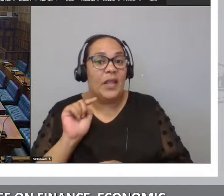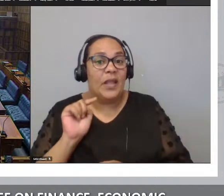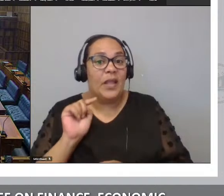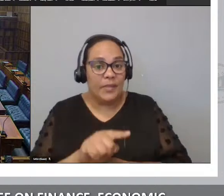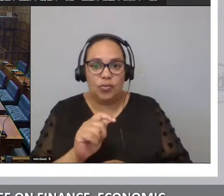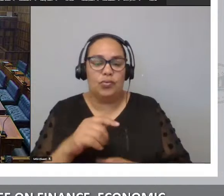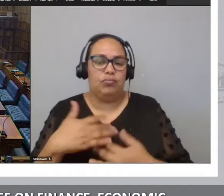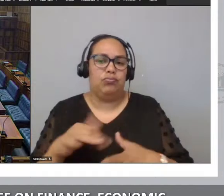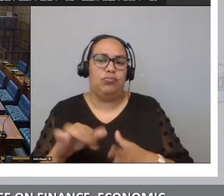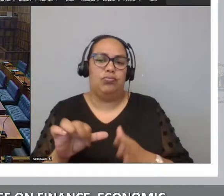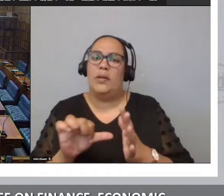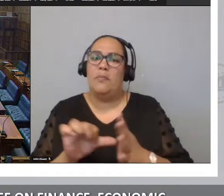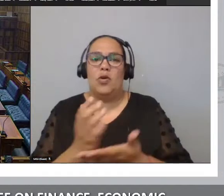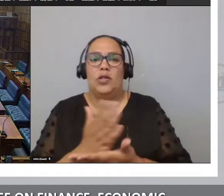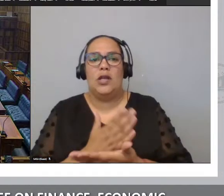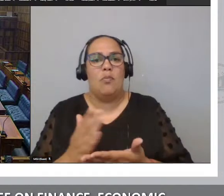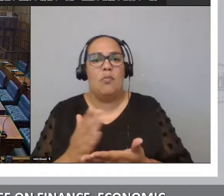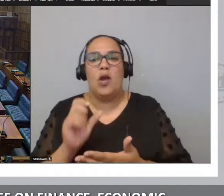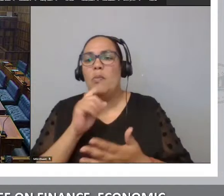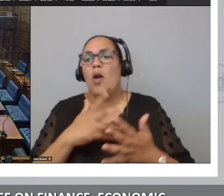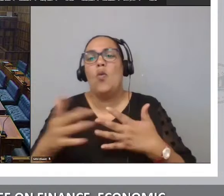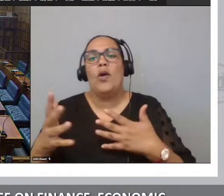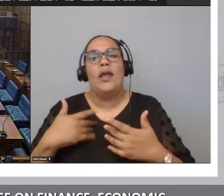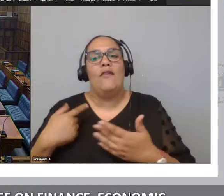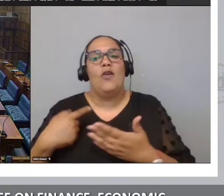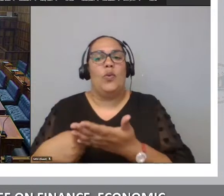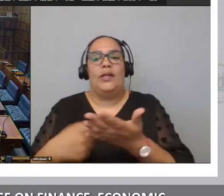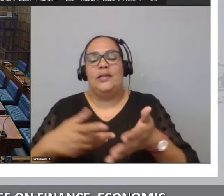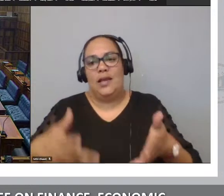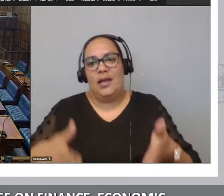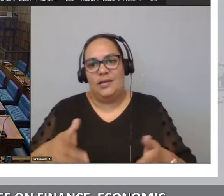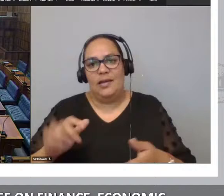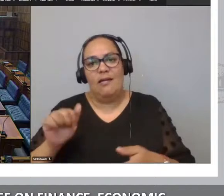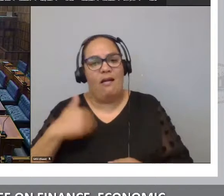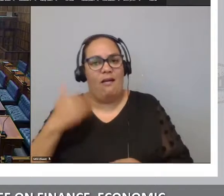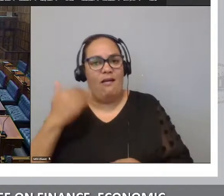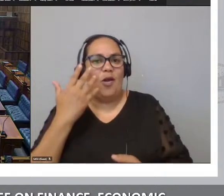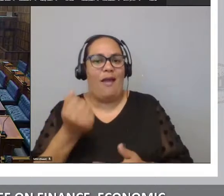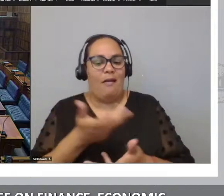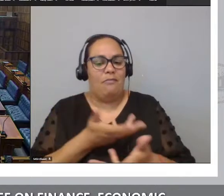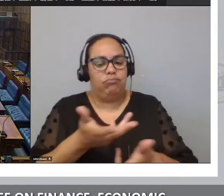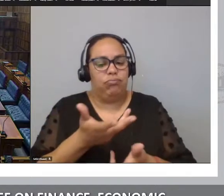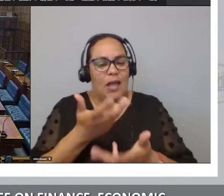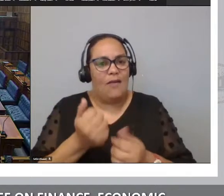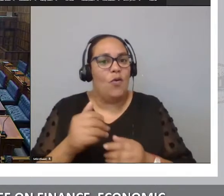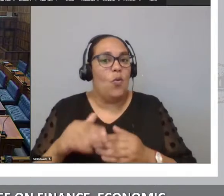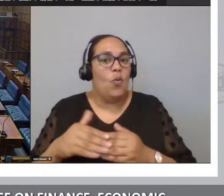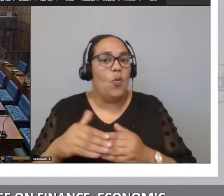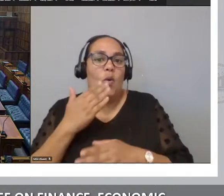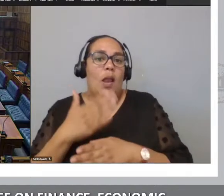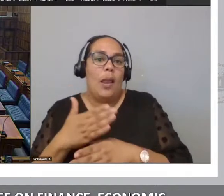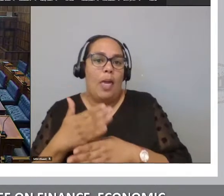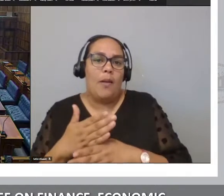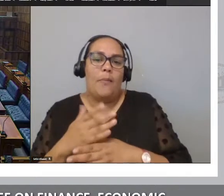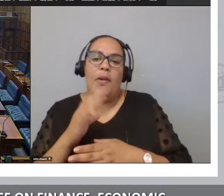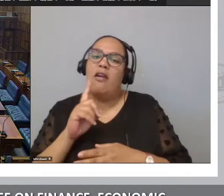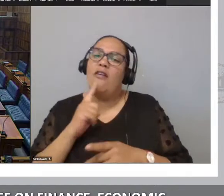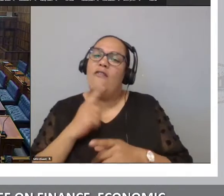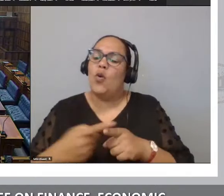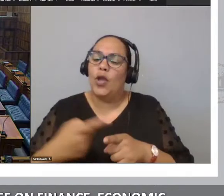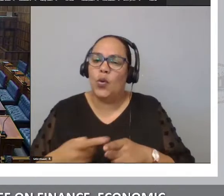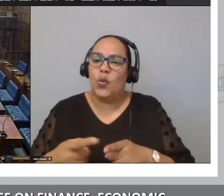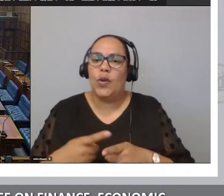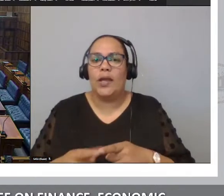a crucial part of whatever we're discussing here I know that they are engagement with labor every week